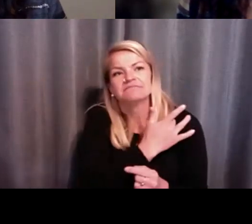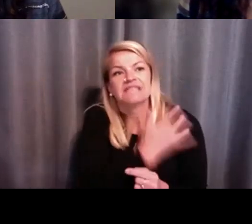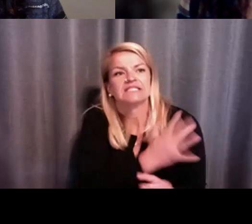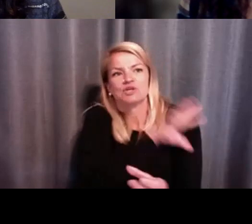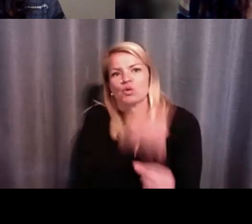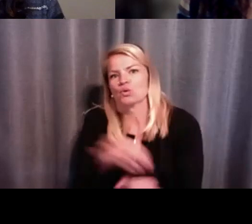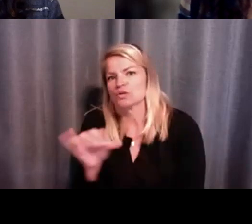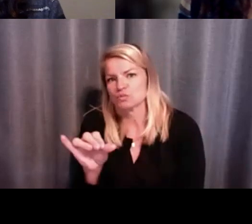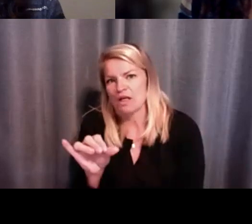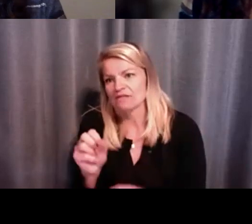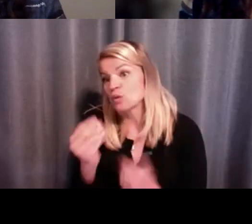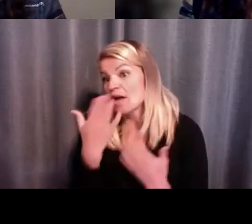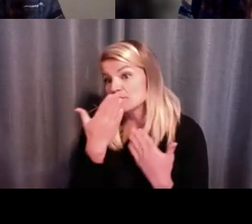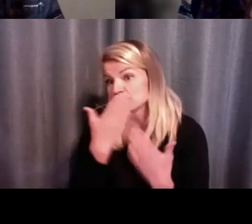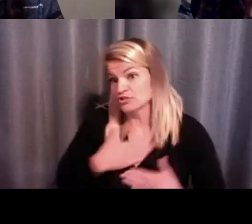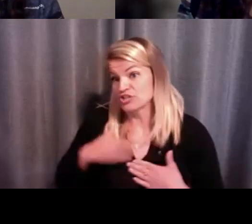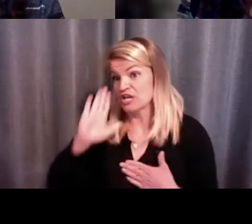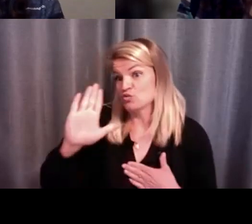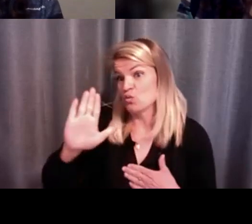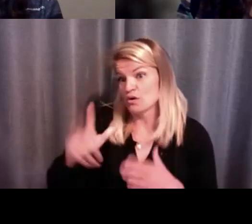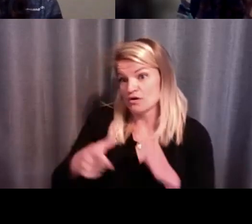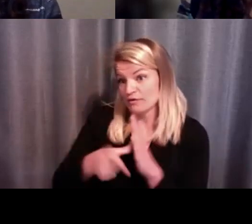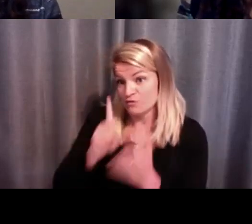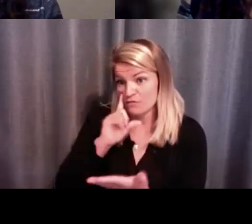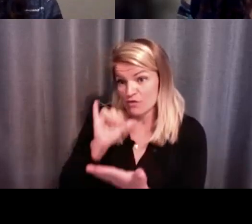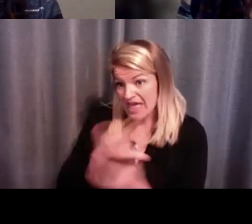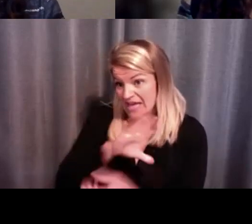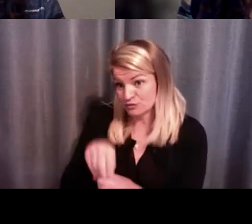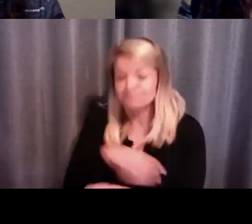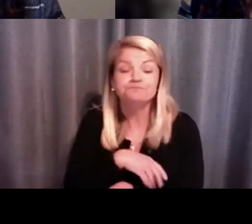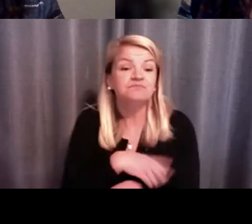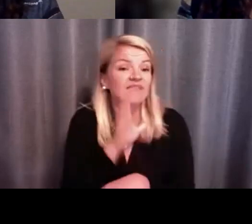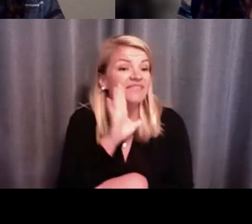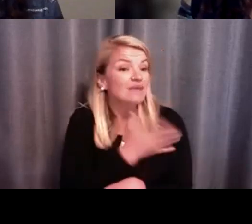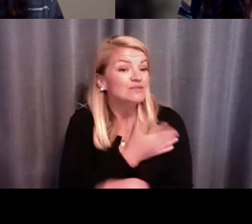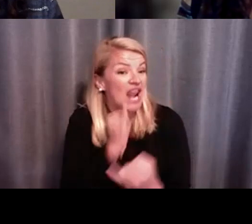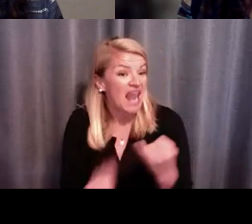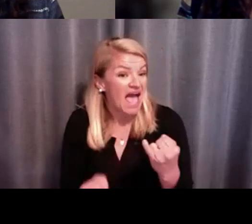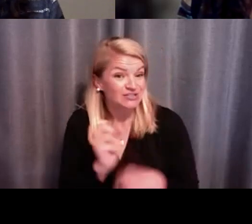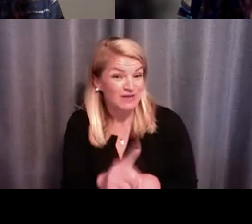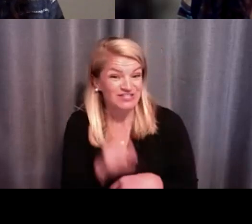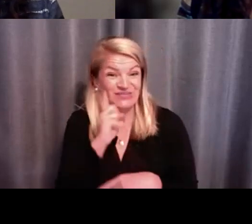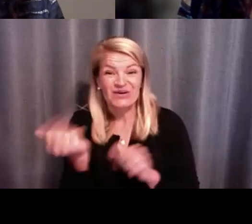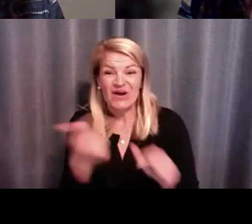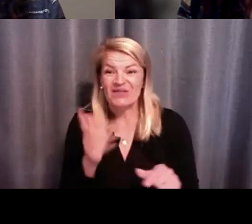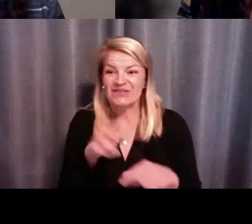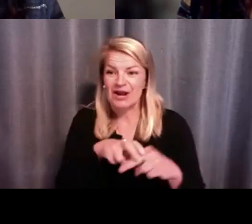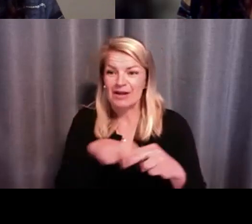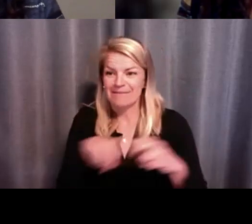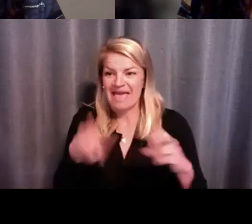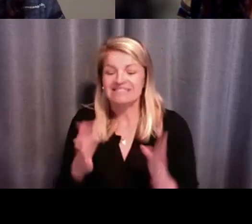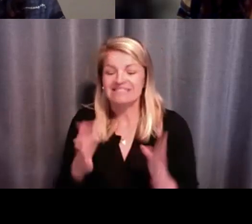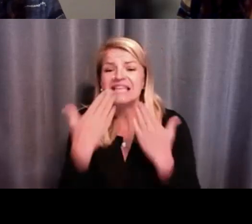well. That was our last question that we have today for our panelists. So thank you all so much for joining us, and